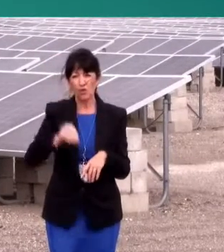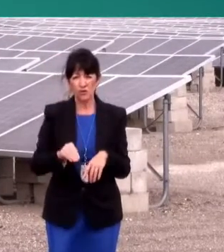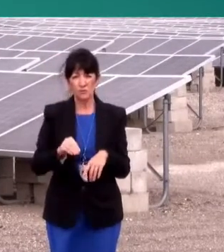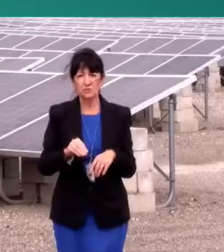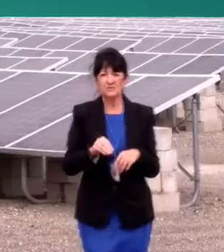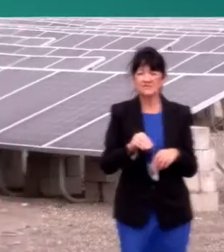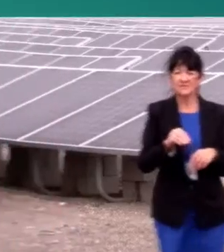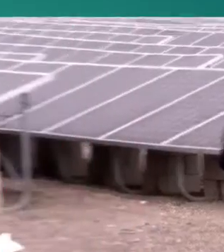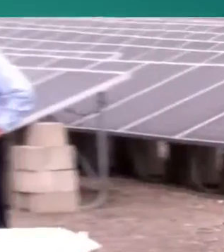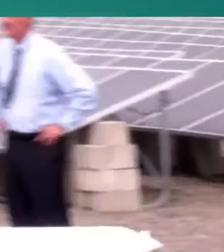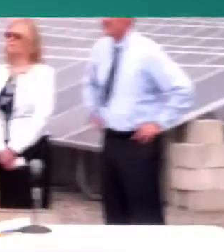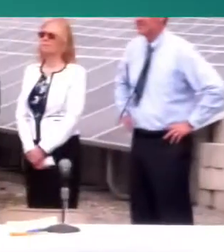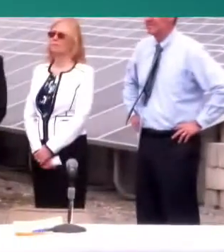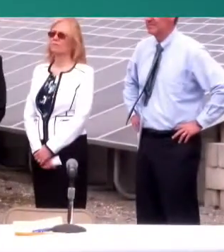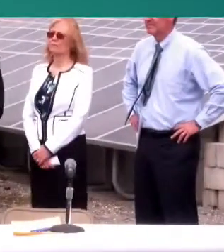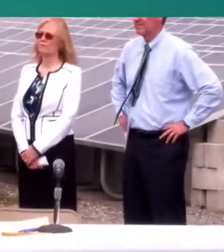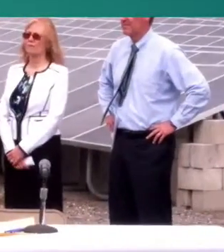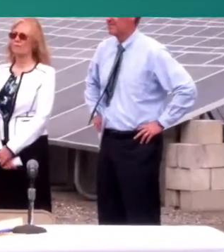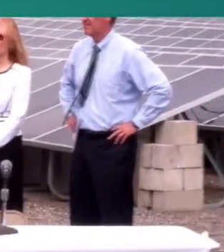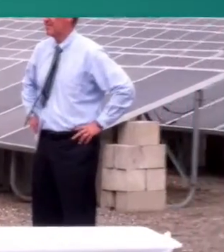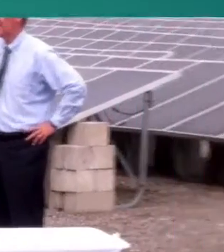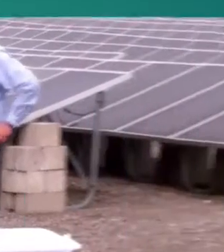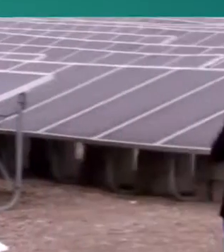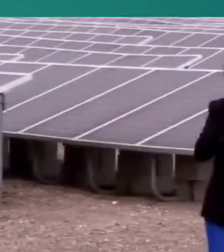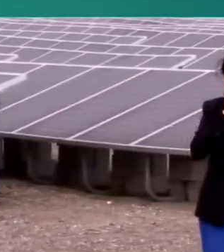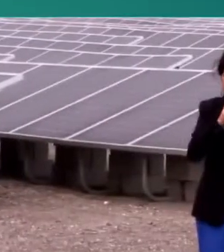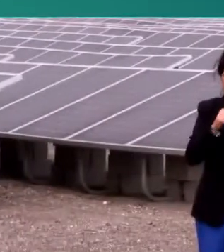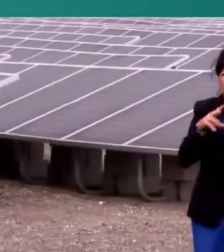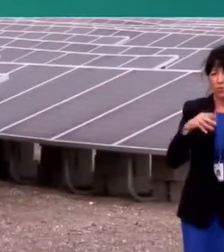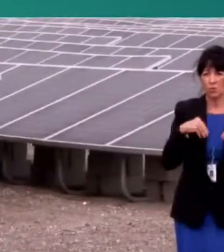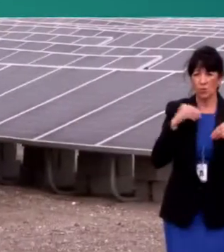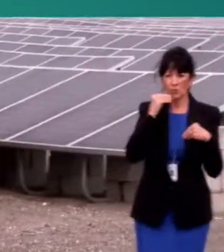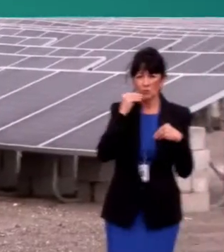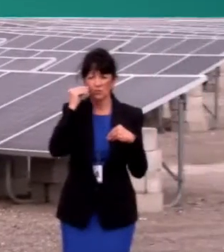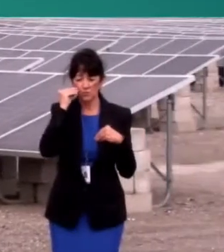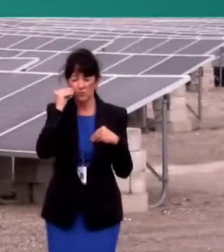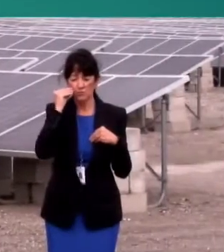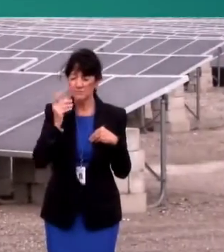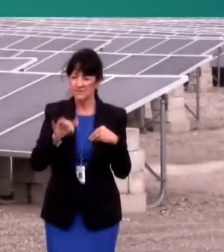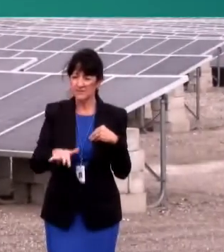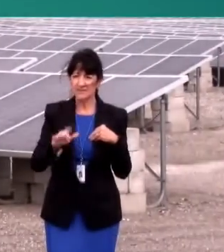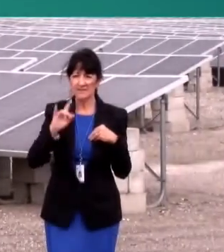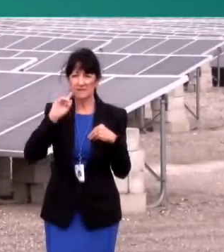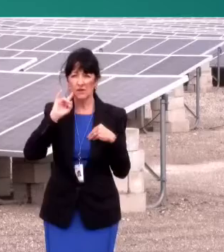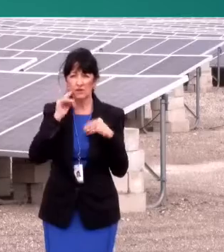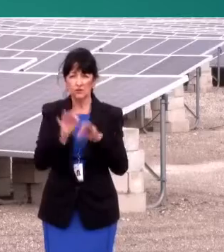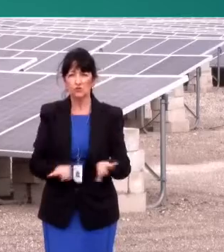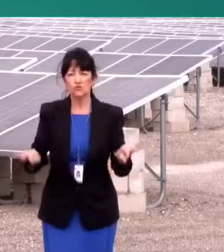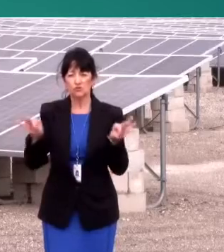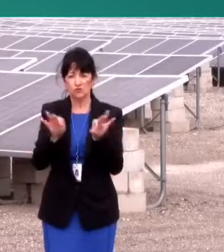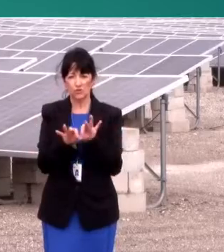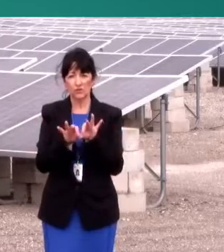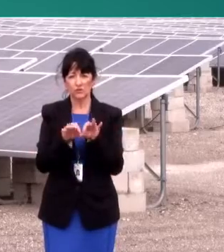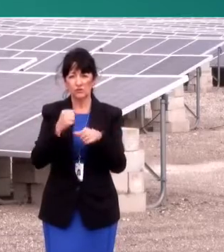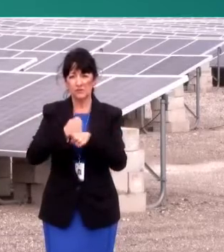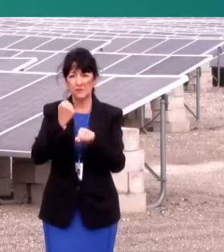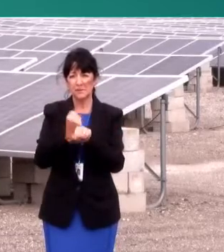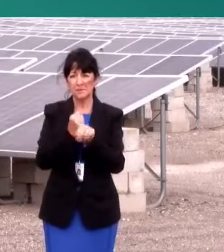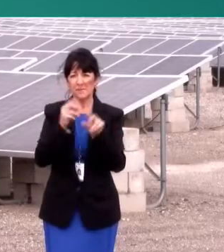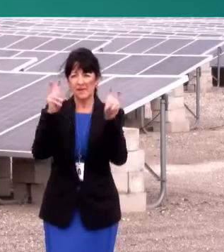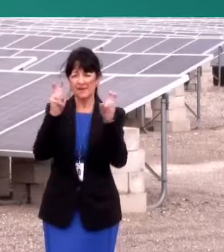homes. Options like community solar are critical for making clean energy and cost savings it